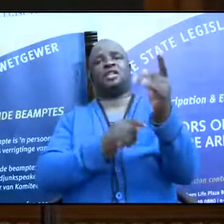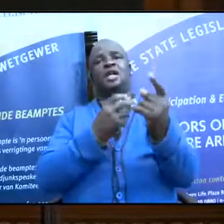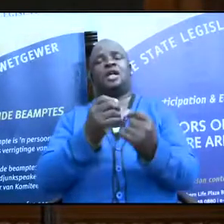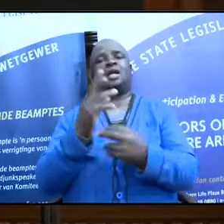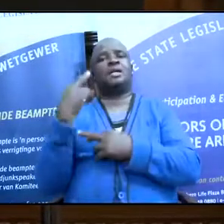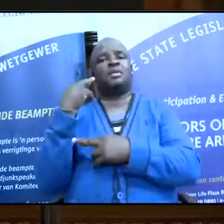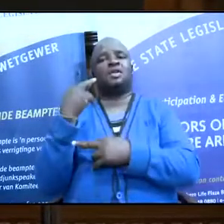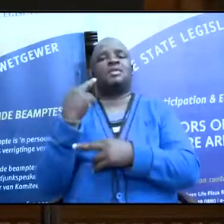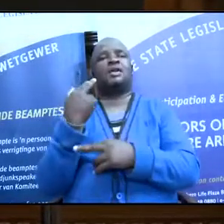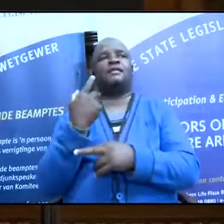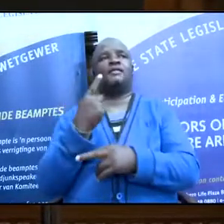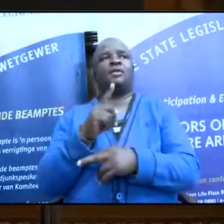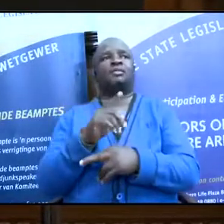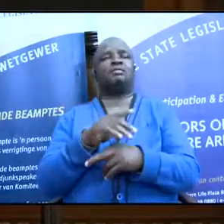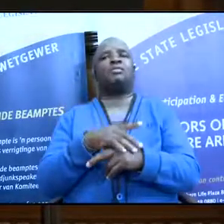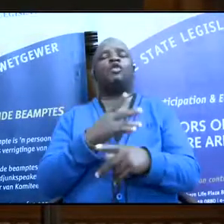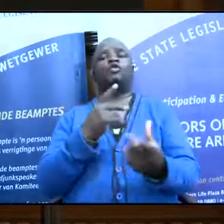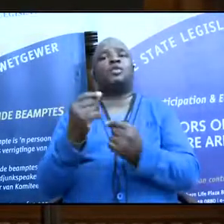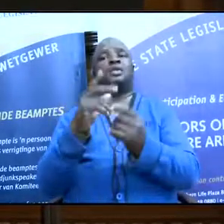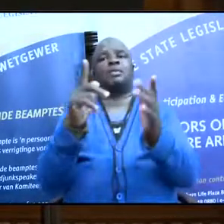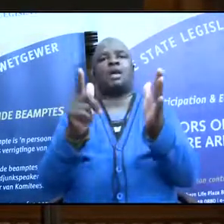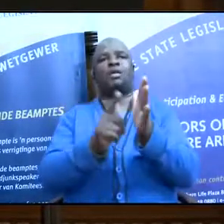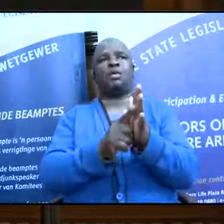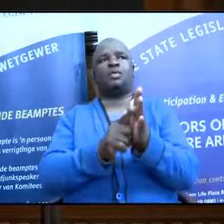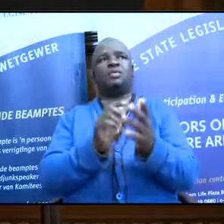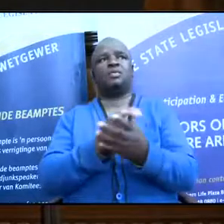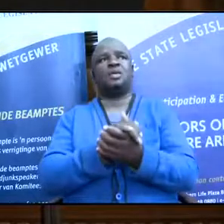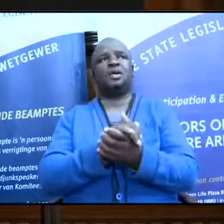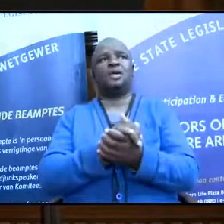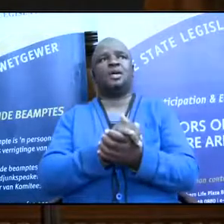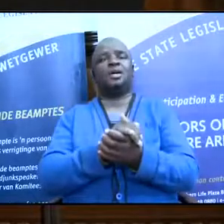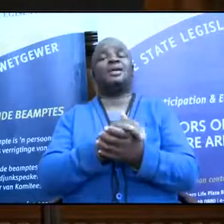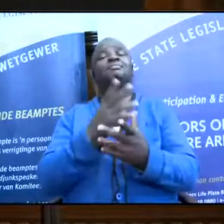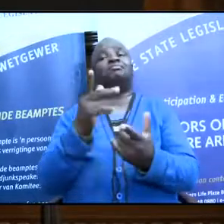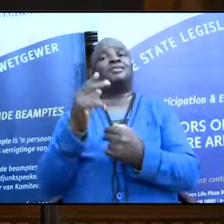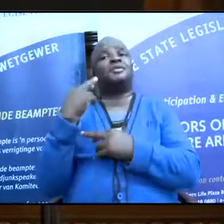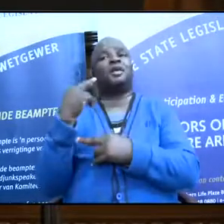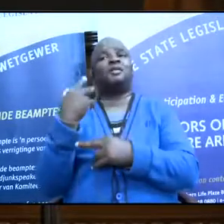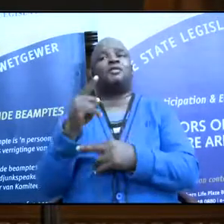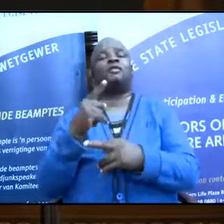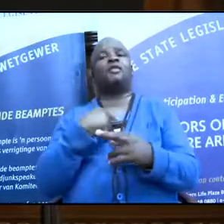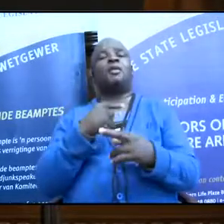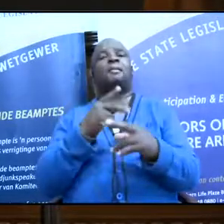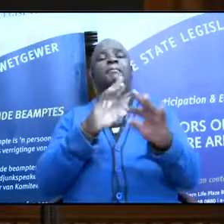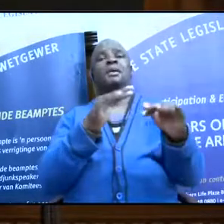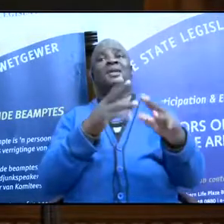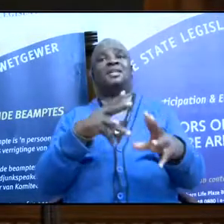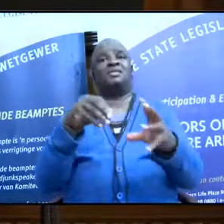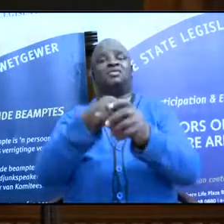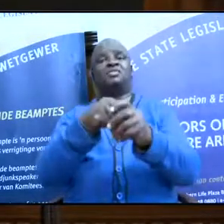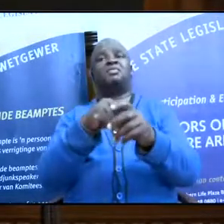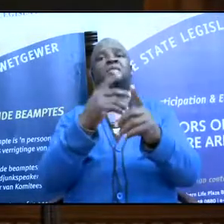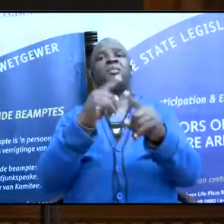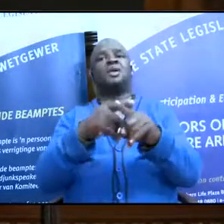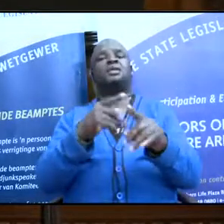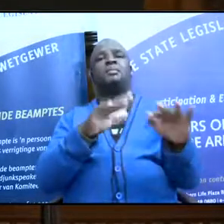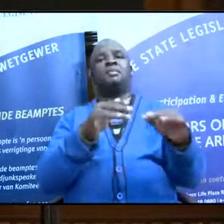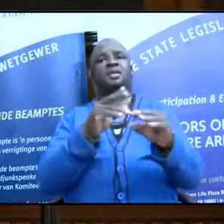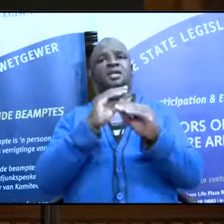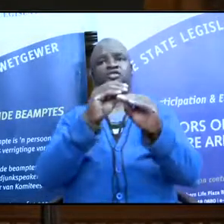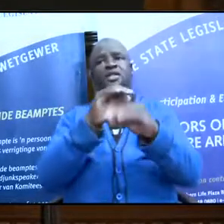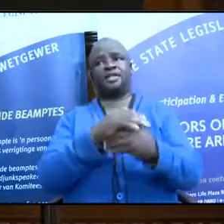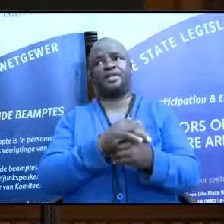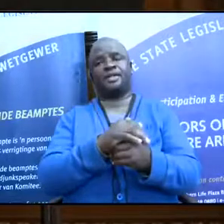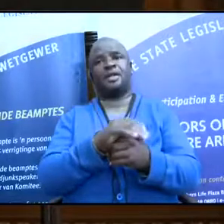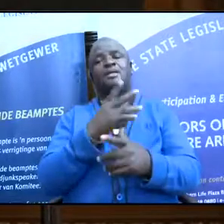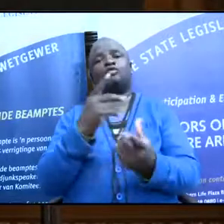responsible for making laws it is responsible for public participation and education and